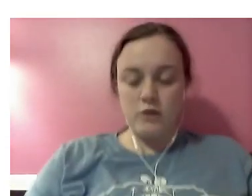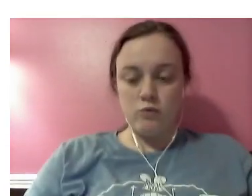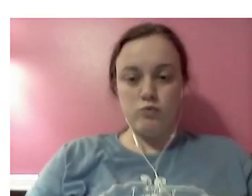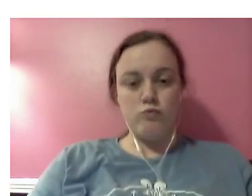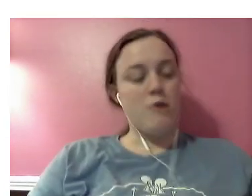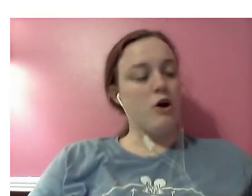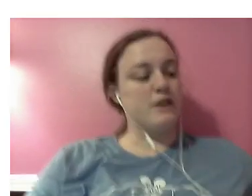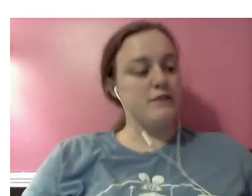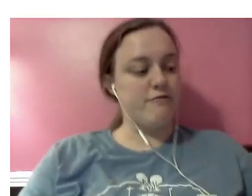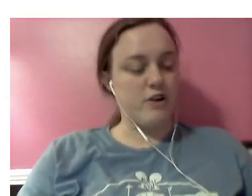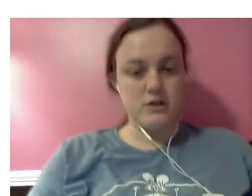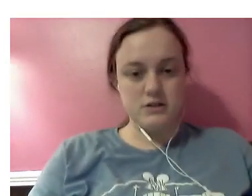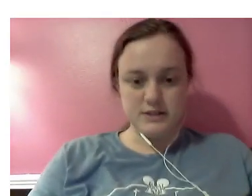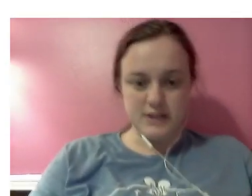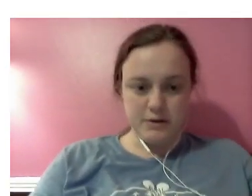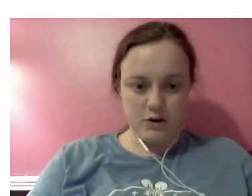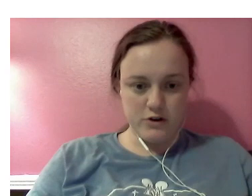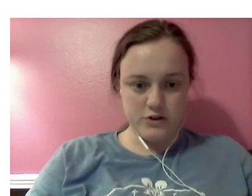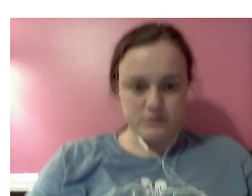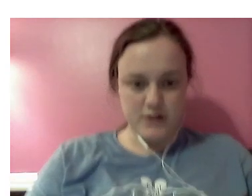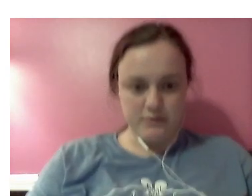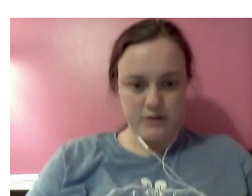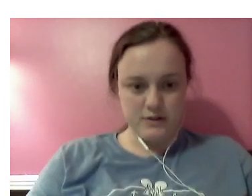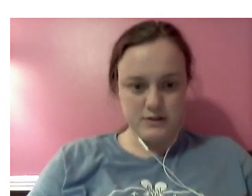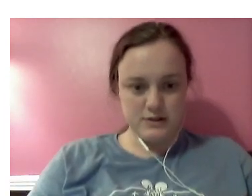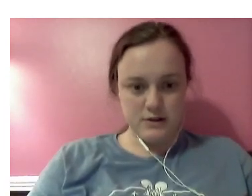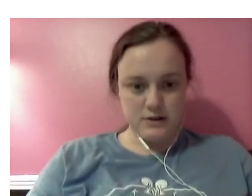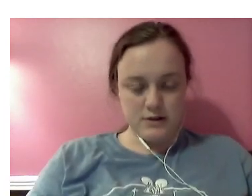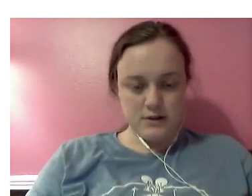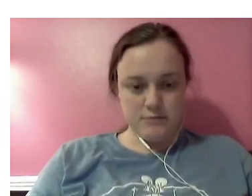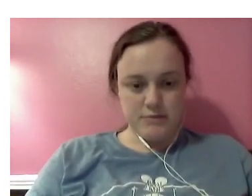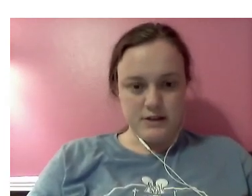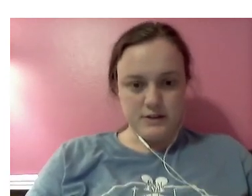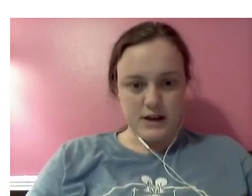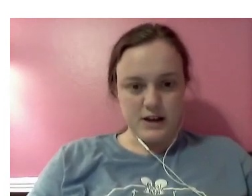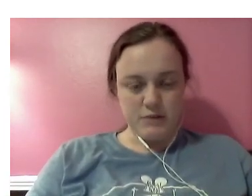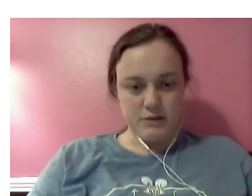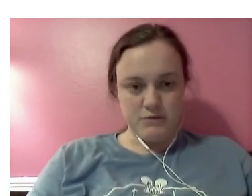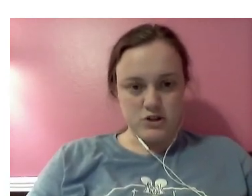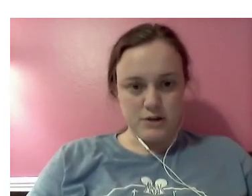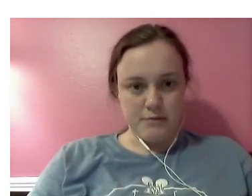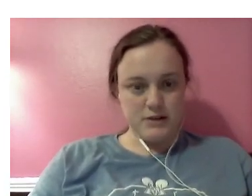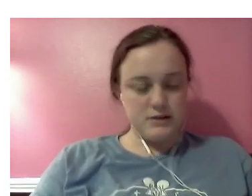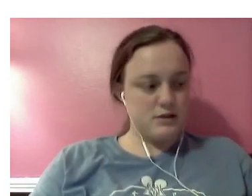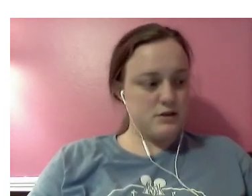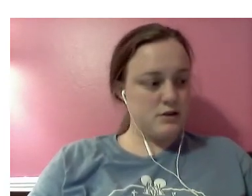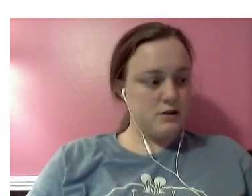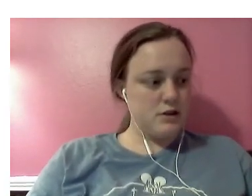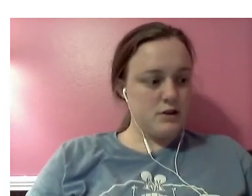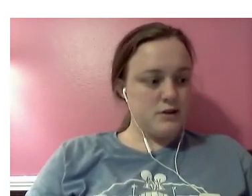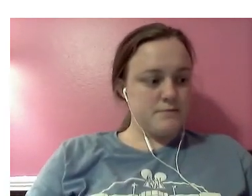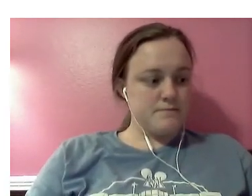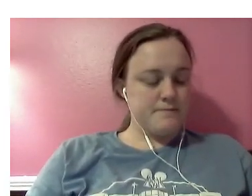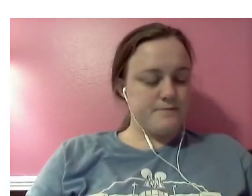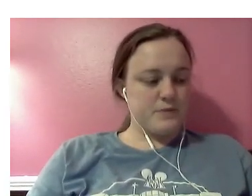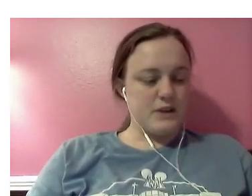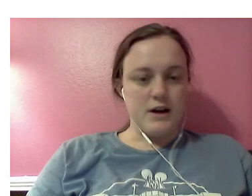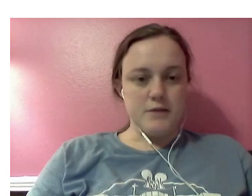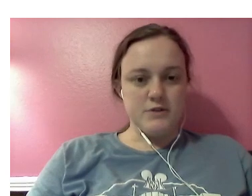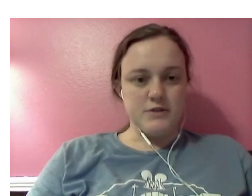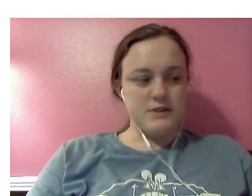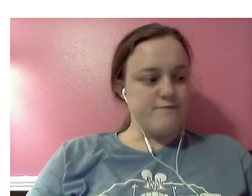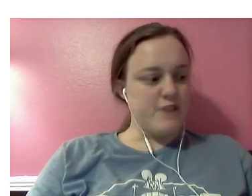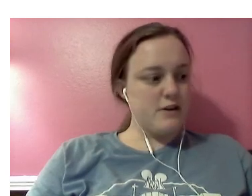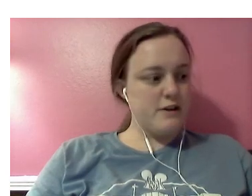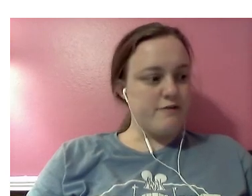we're going to mark them first. It's going to be hard to write with this pen that I have, but I'm going to try my best.